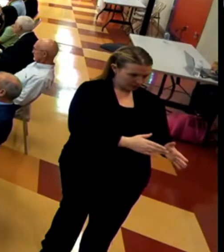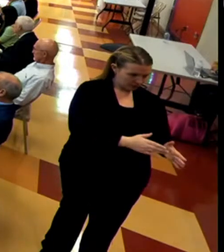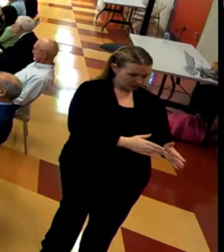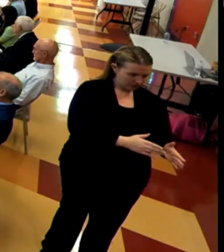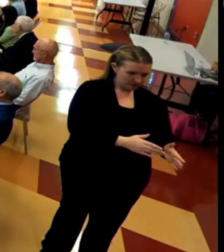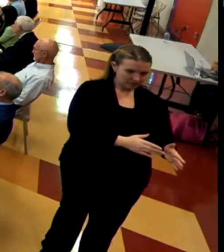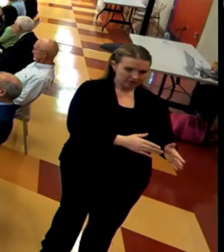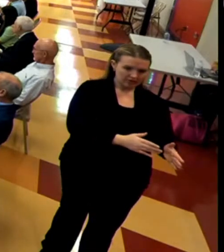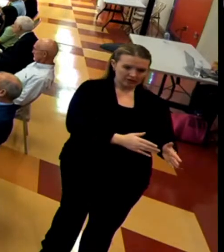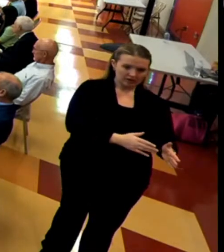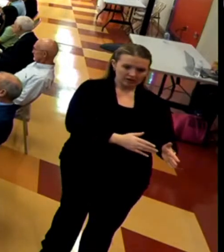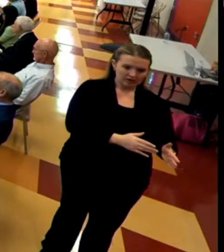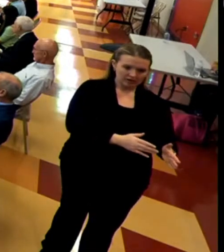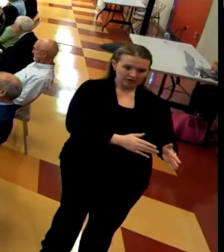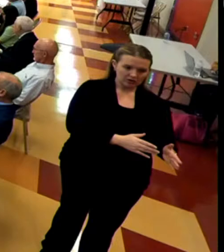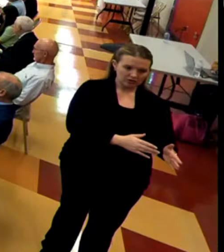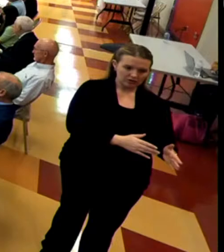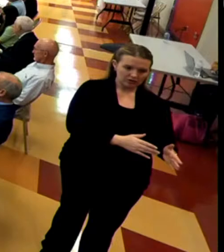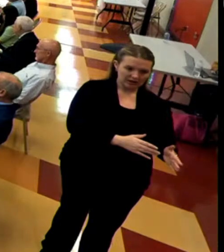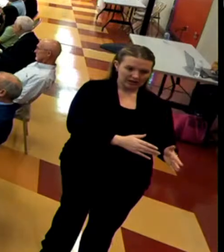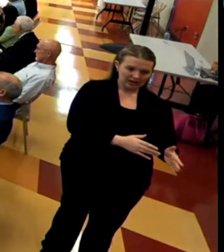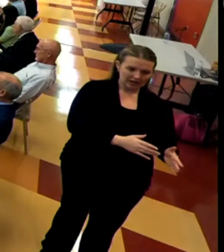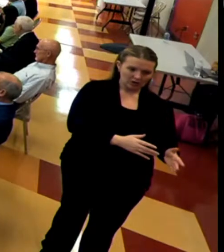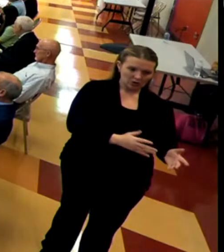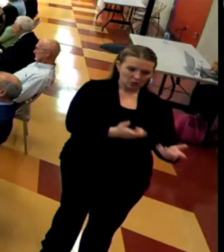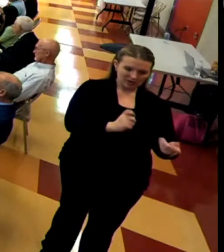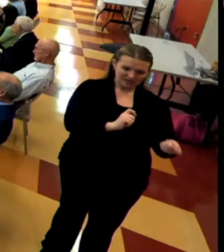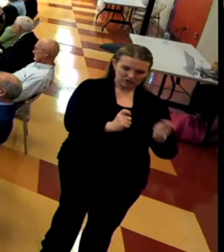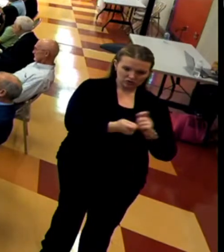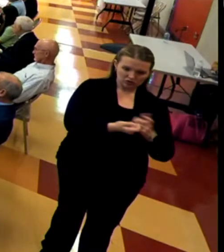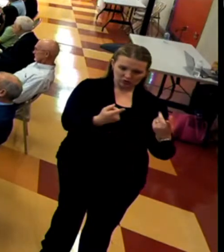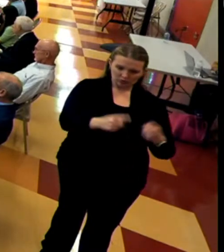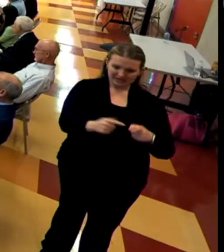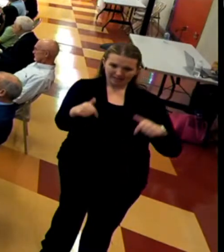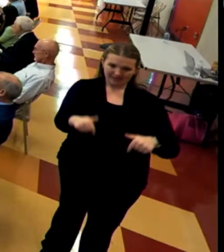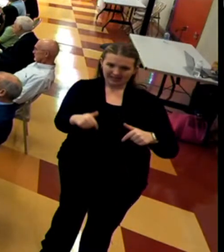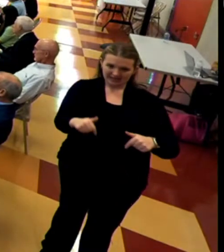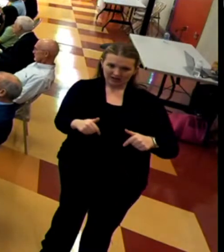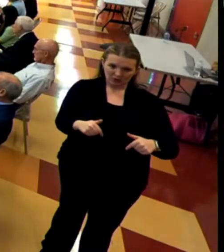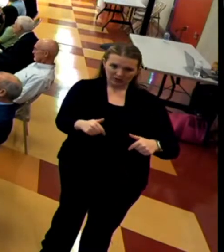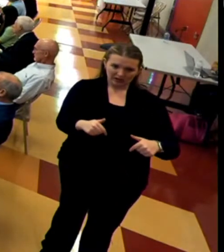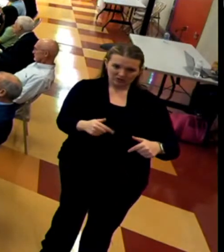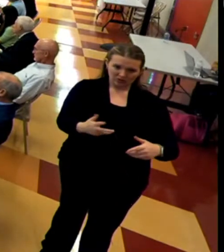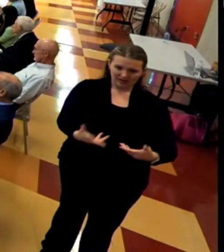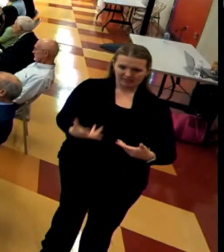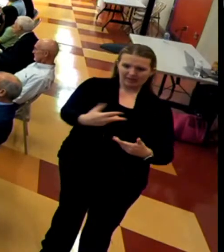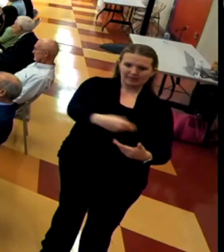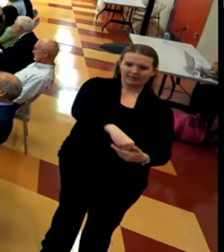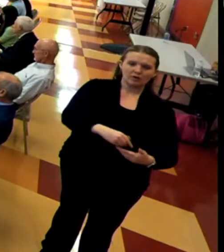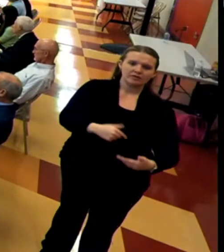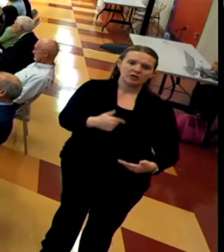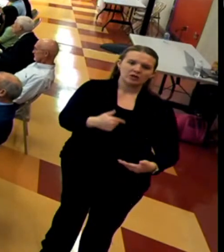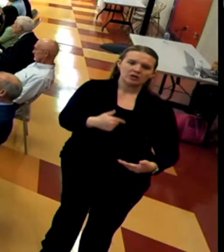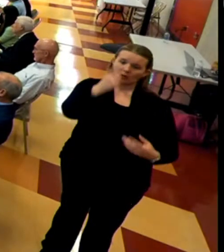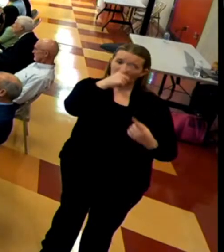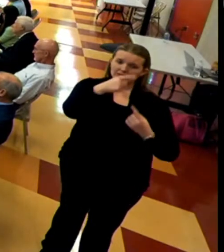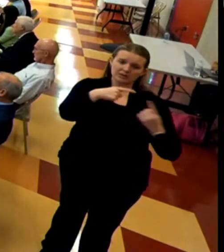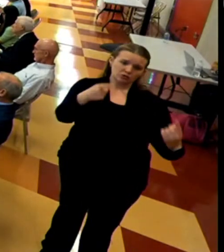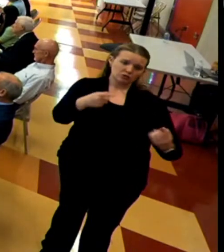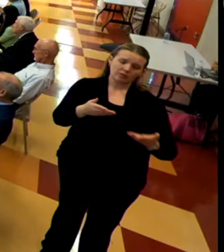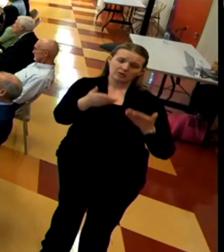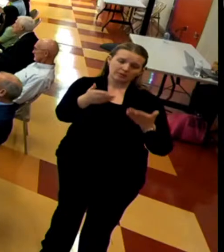to change the conversation that goes on here. So I oppose the